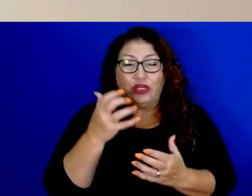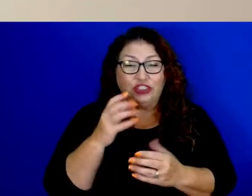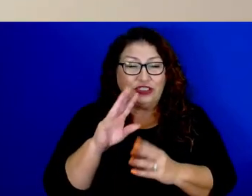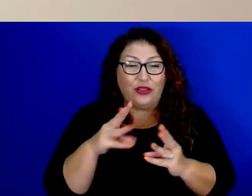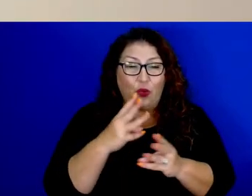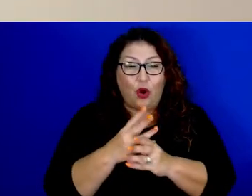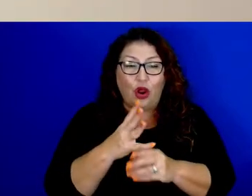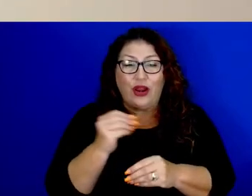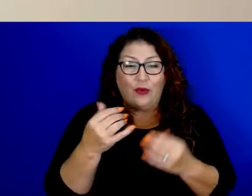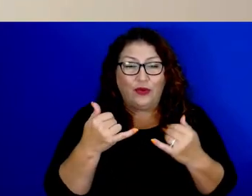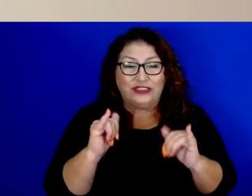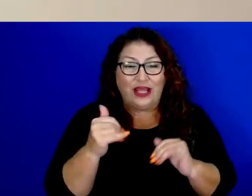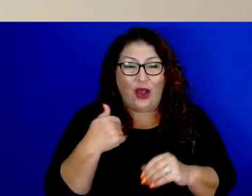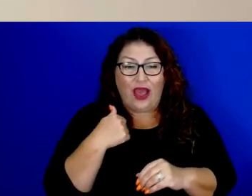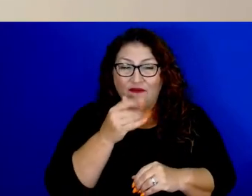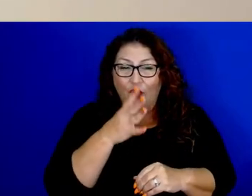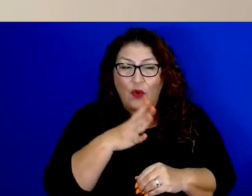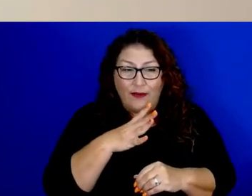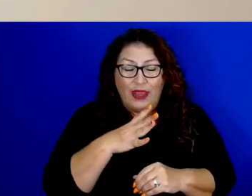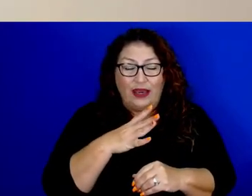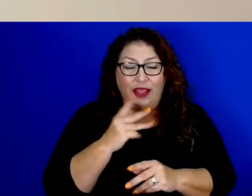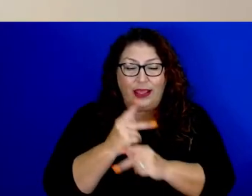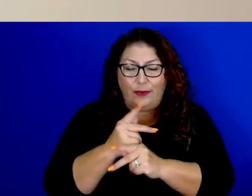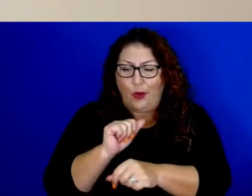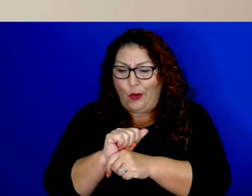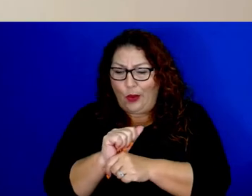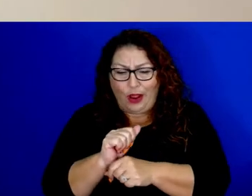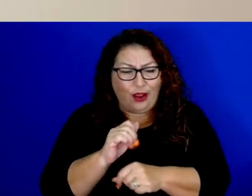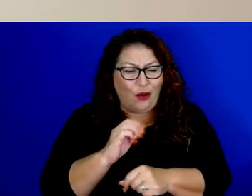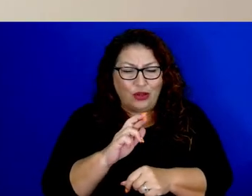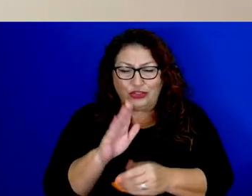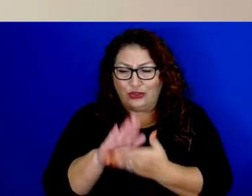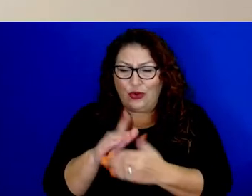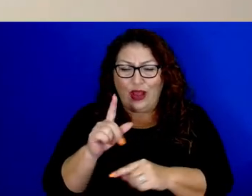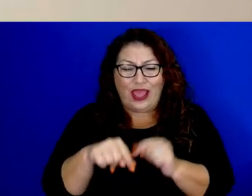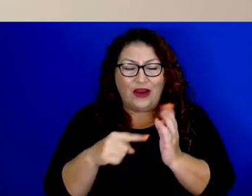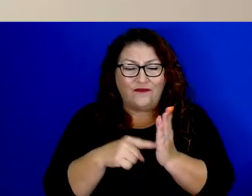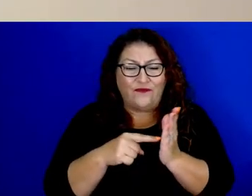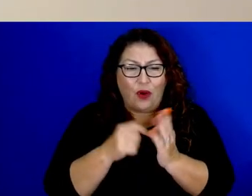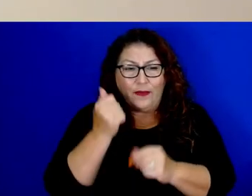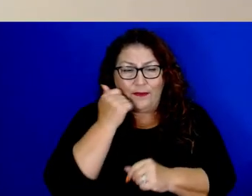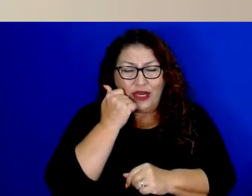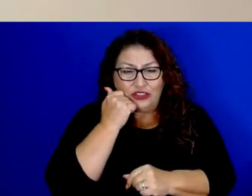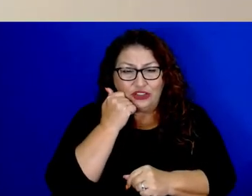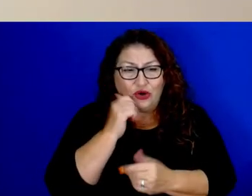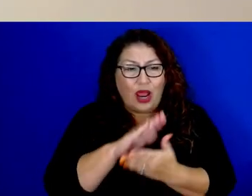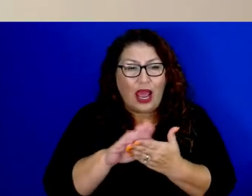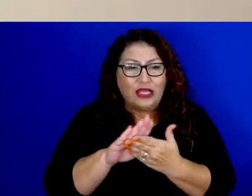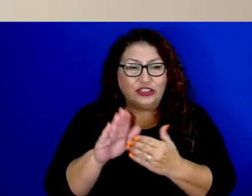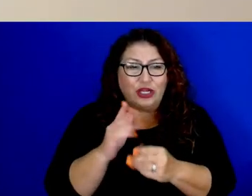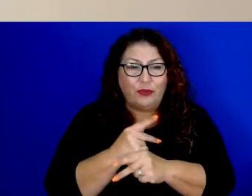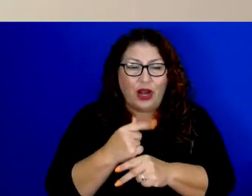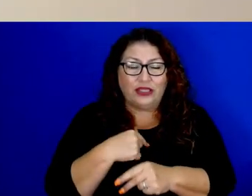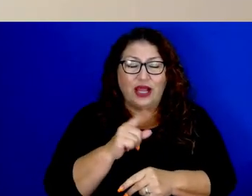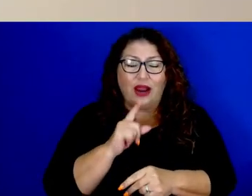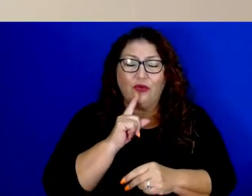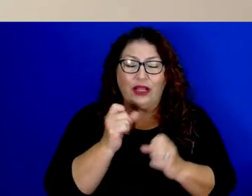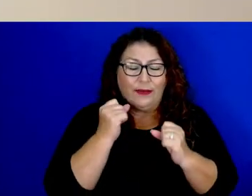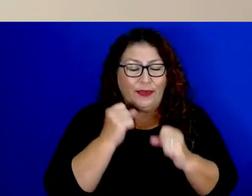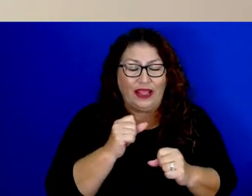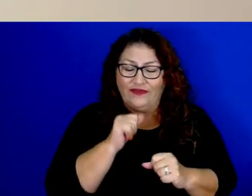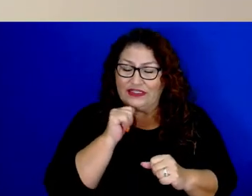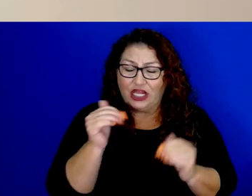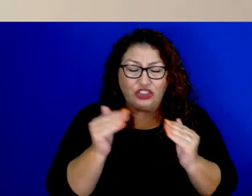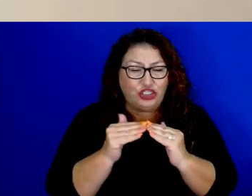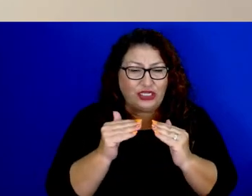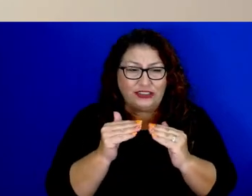skipping work or school because they cannot afford menstrual hygiene products. I strongly believe this is unjust, and the EU has a